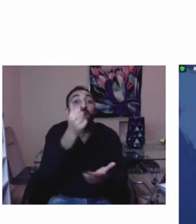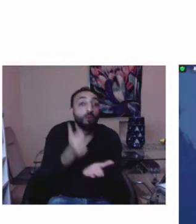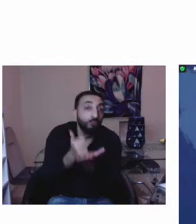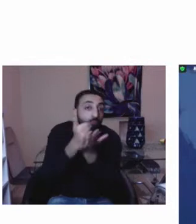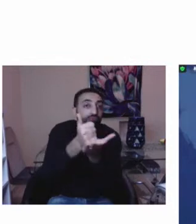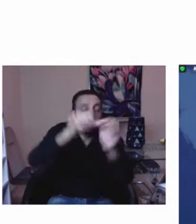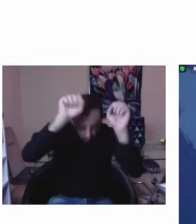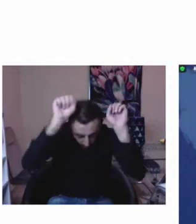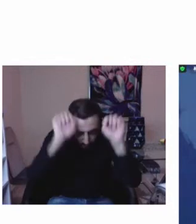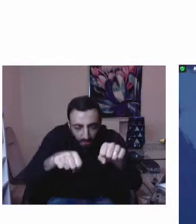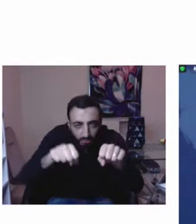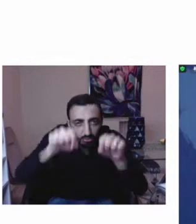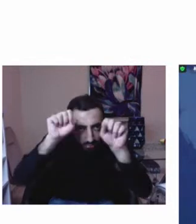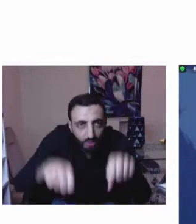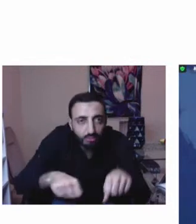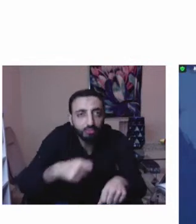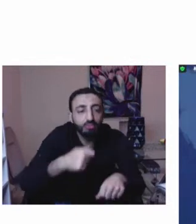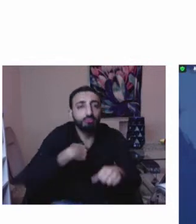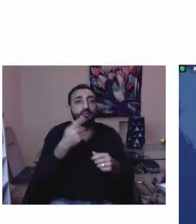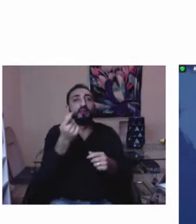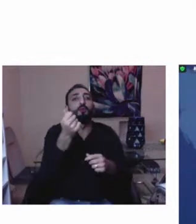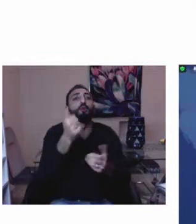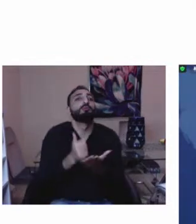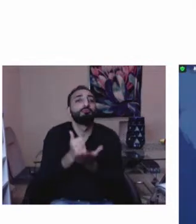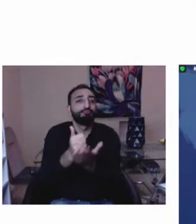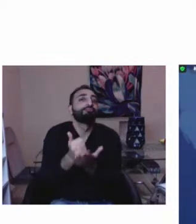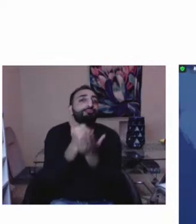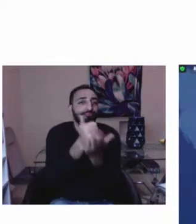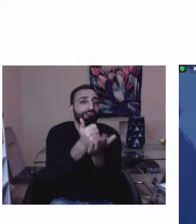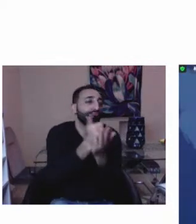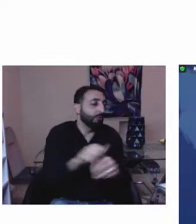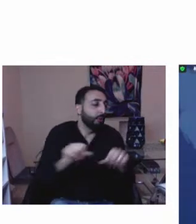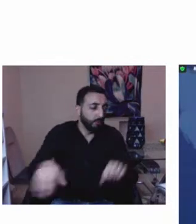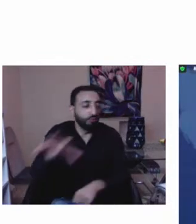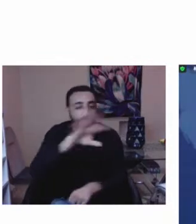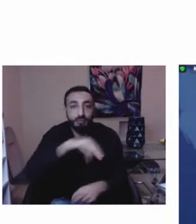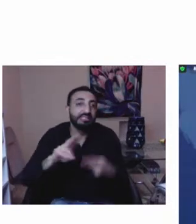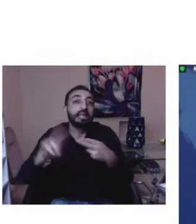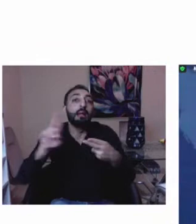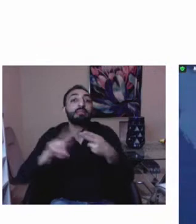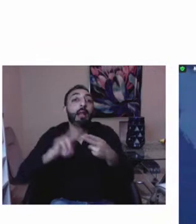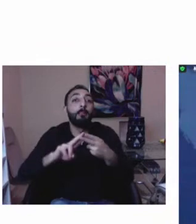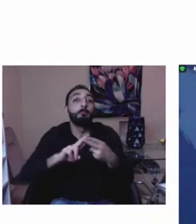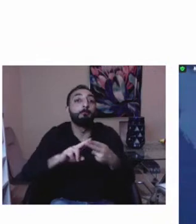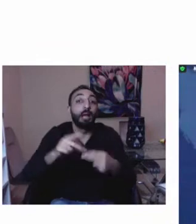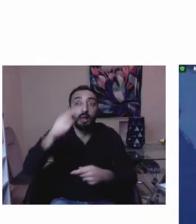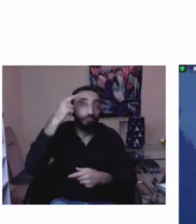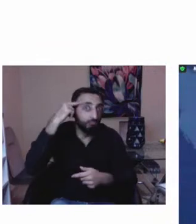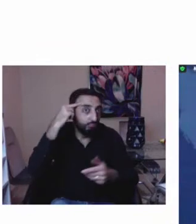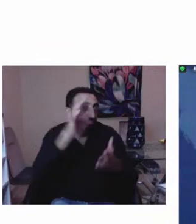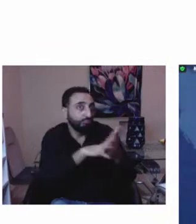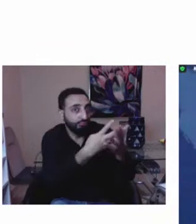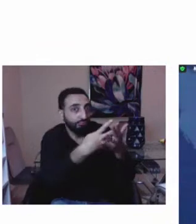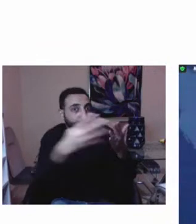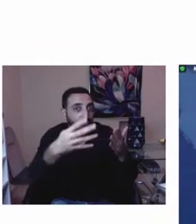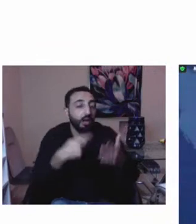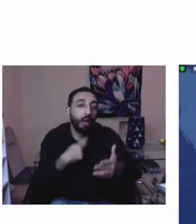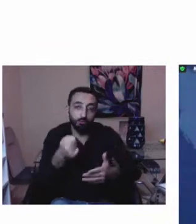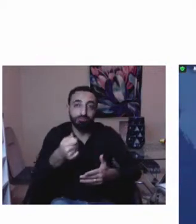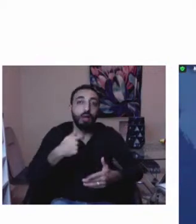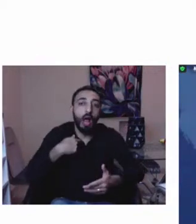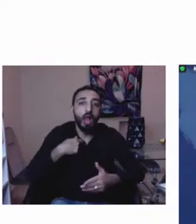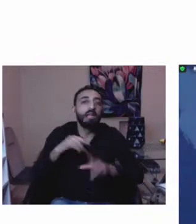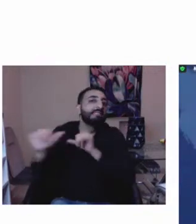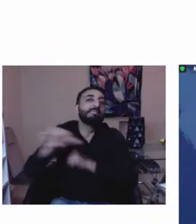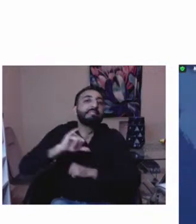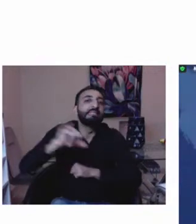mean. Let me pick up on some and share a few thoughts on how we have approached them.